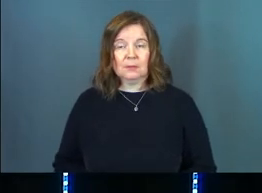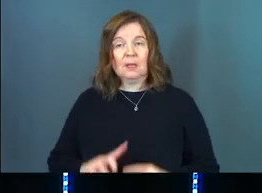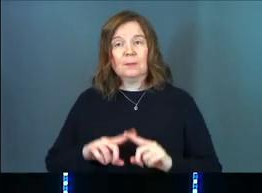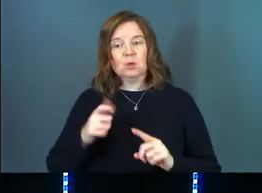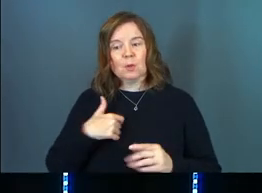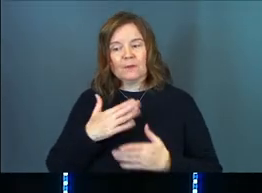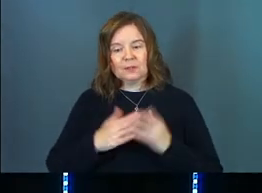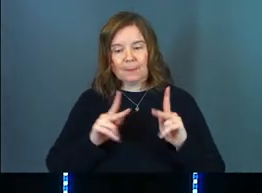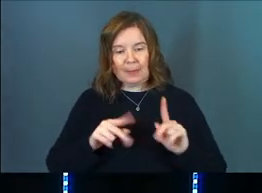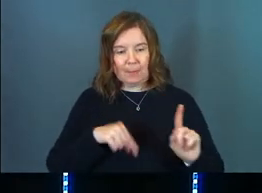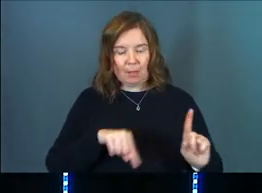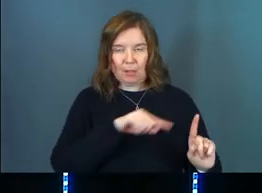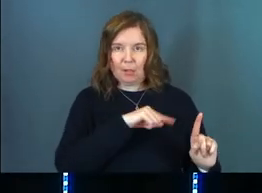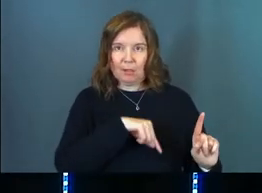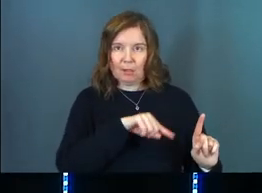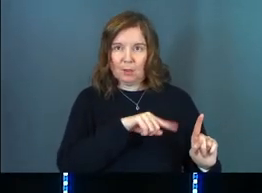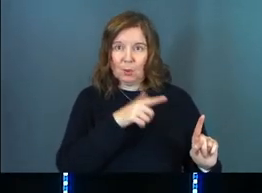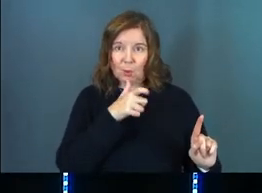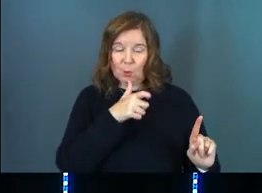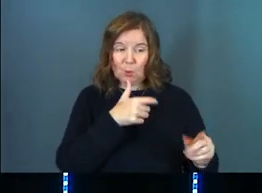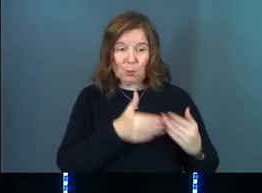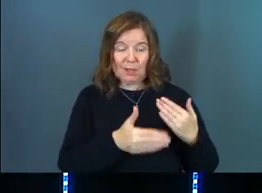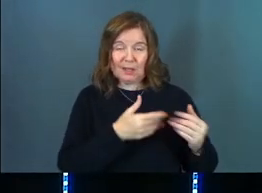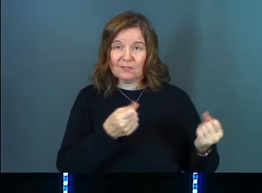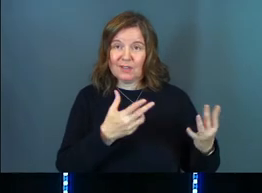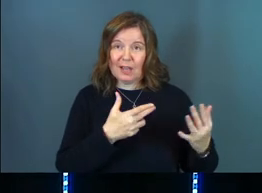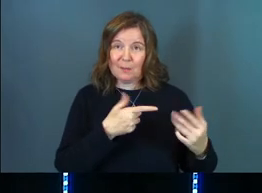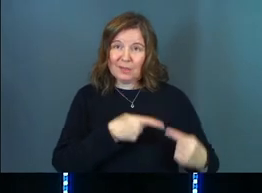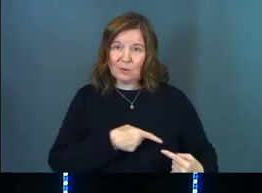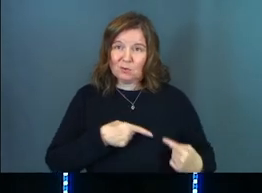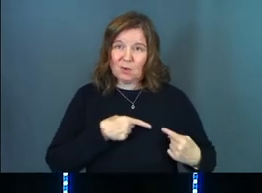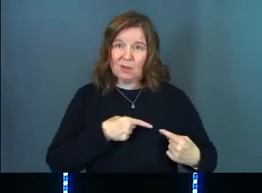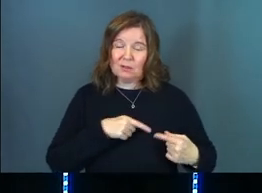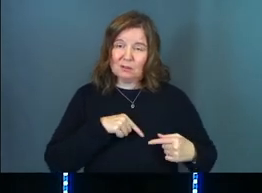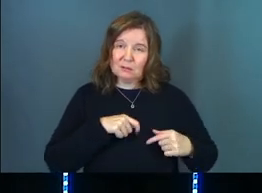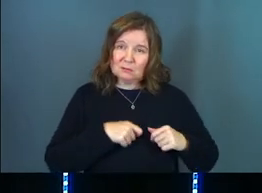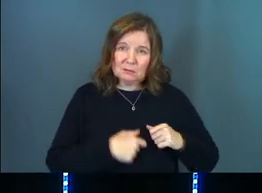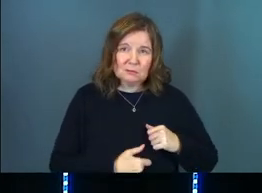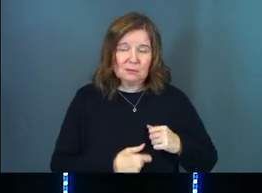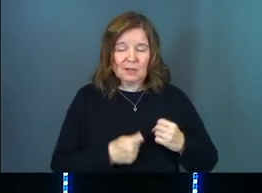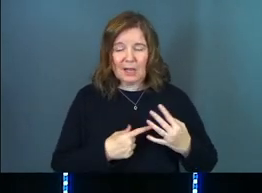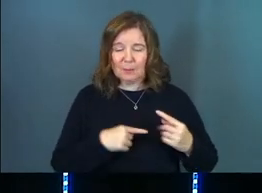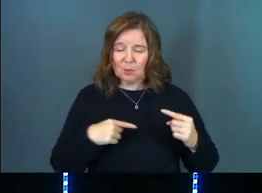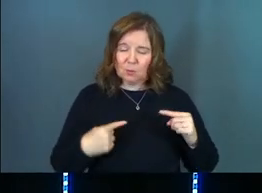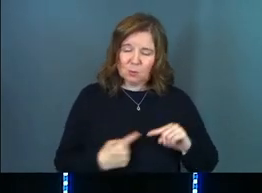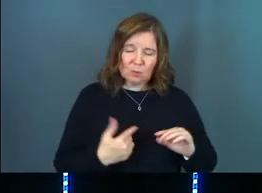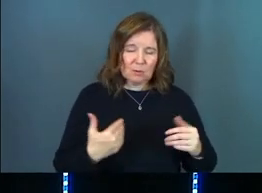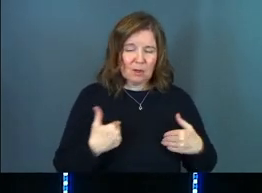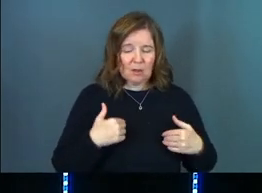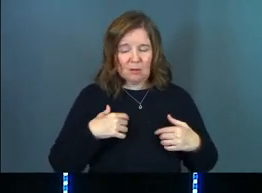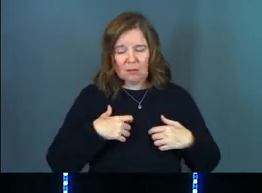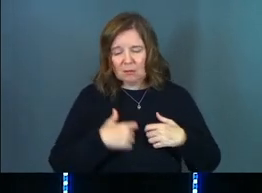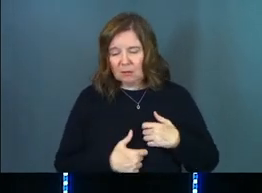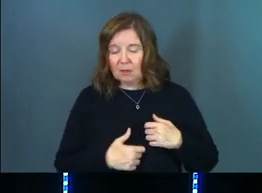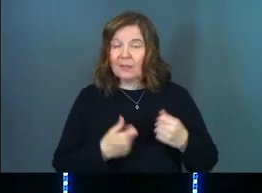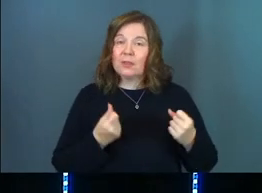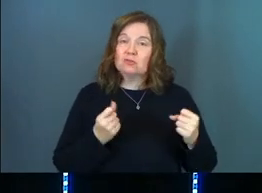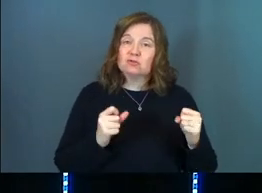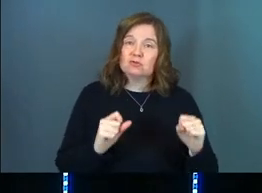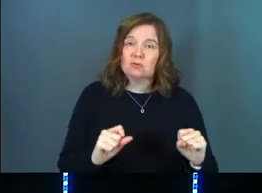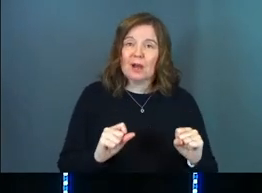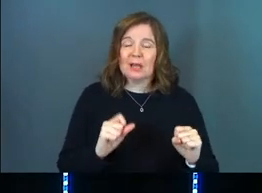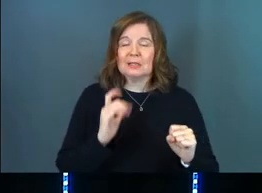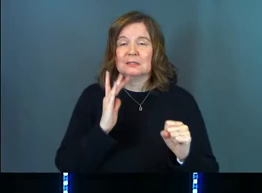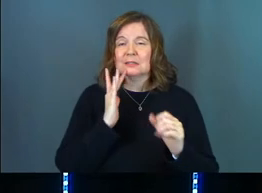But you got some people who, regardless of how much they're struggling, how many wounds there are, they're